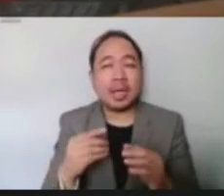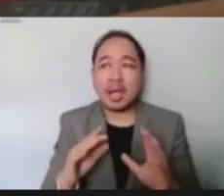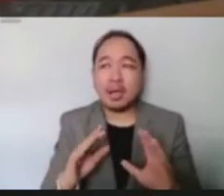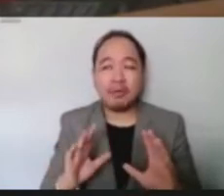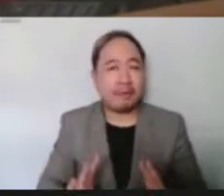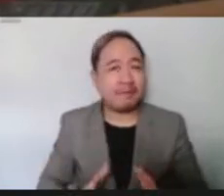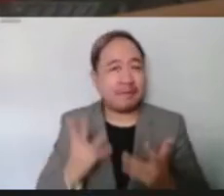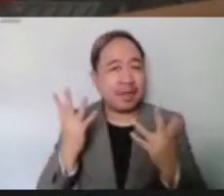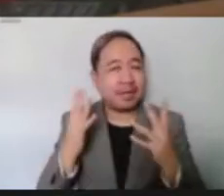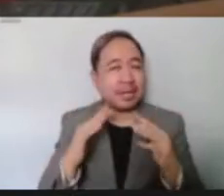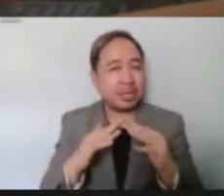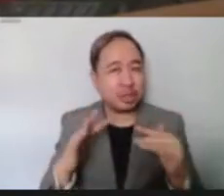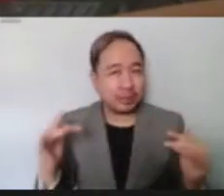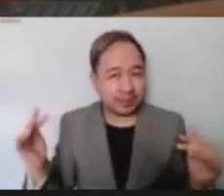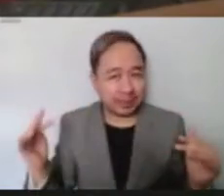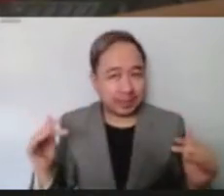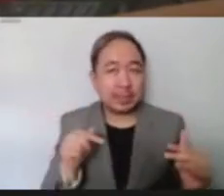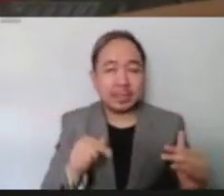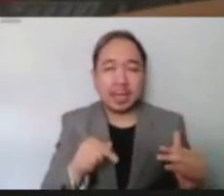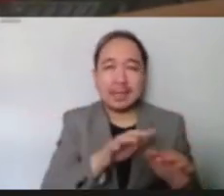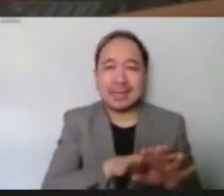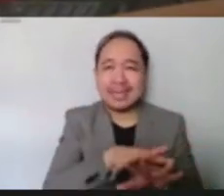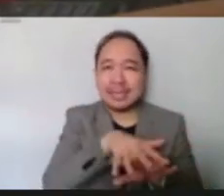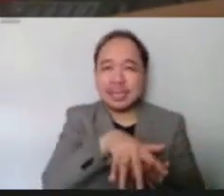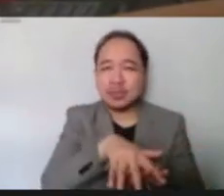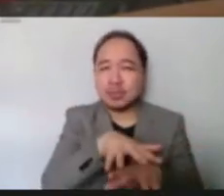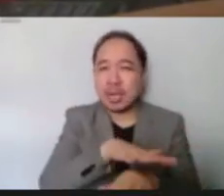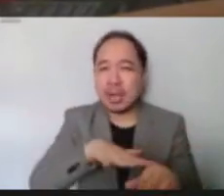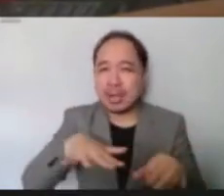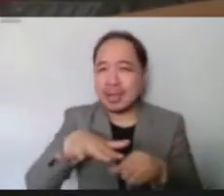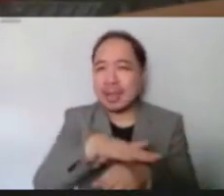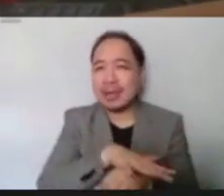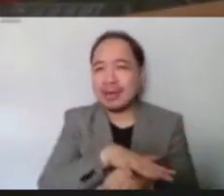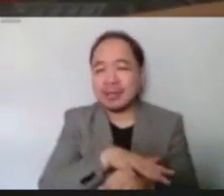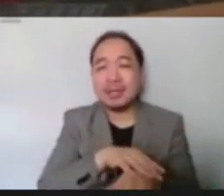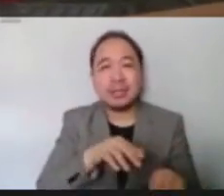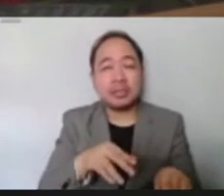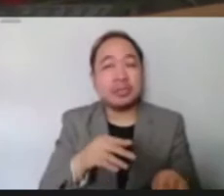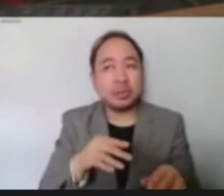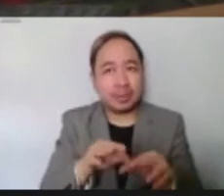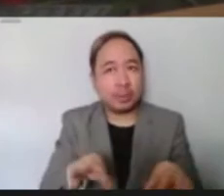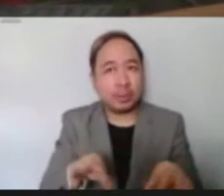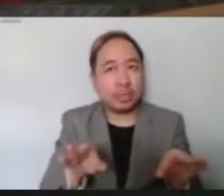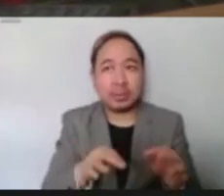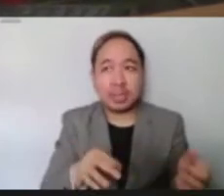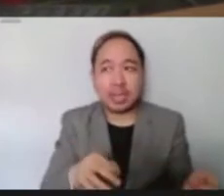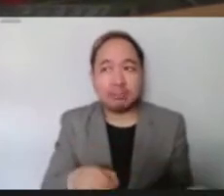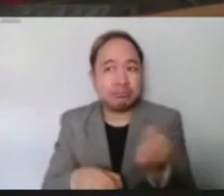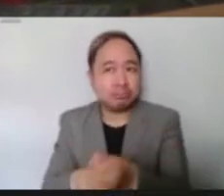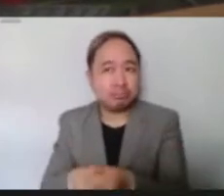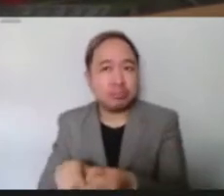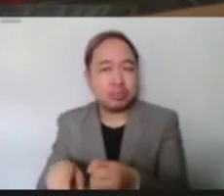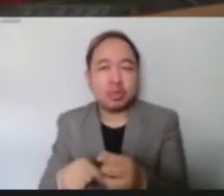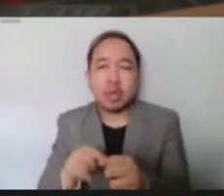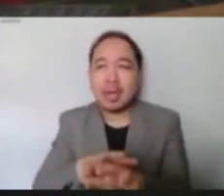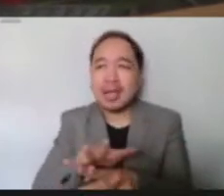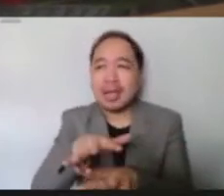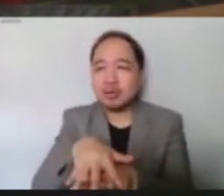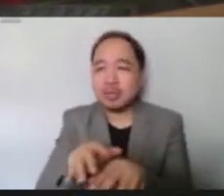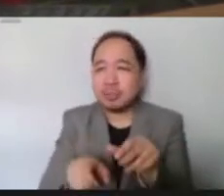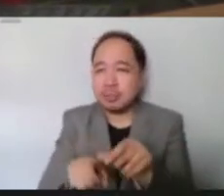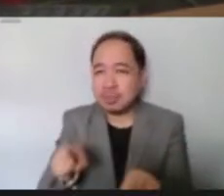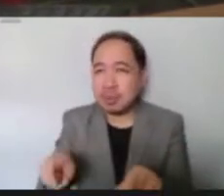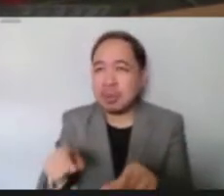are conserved in the Indigenous land and territories hence meaningful participation and representation up in his peoples and their